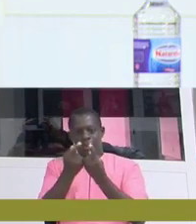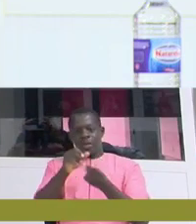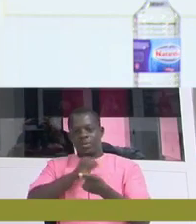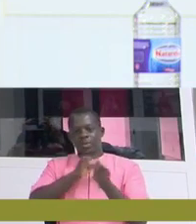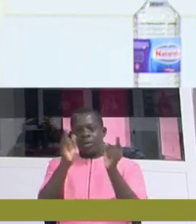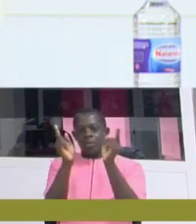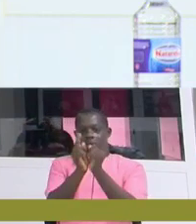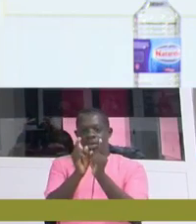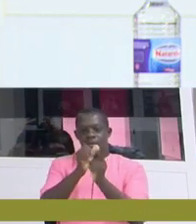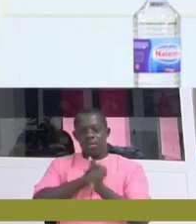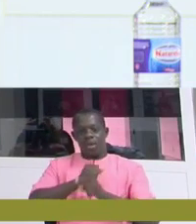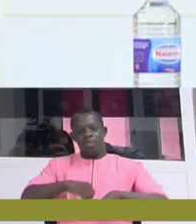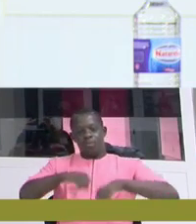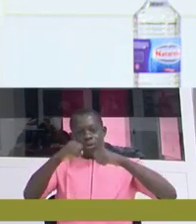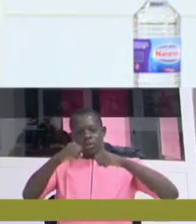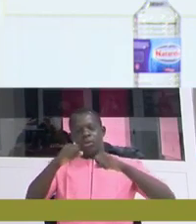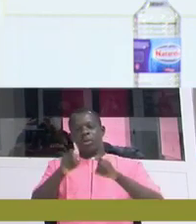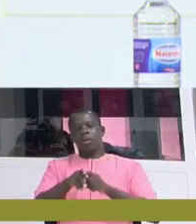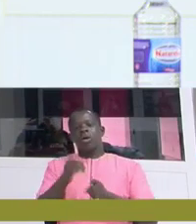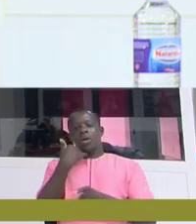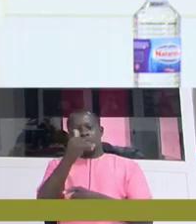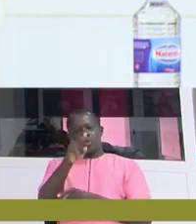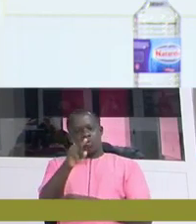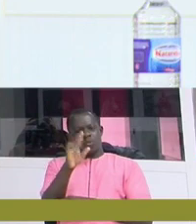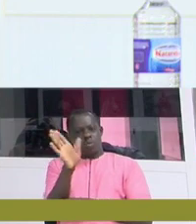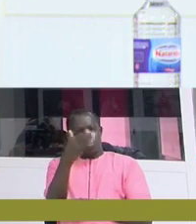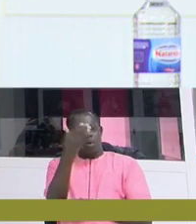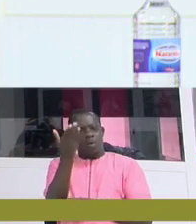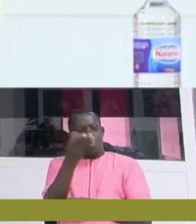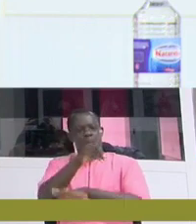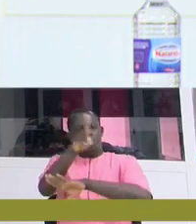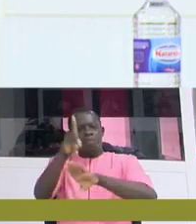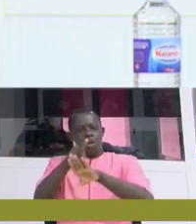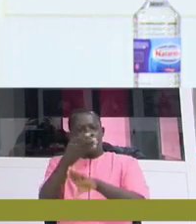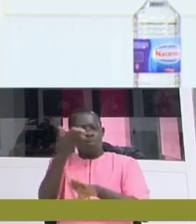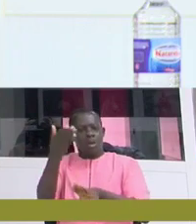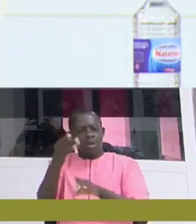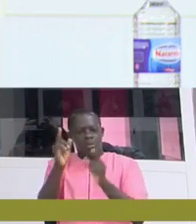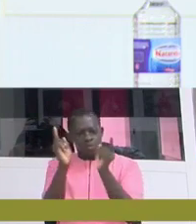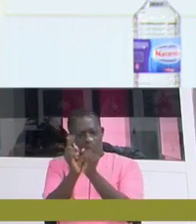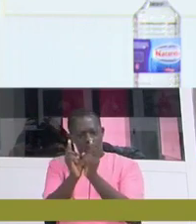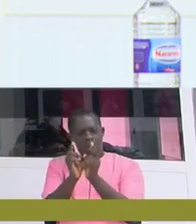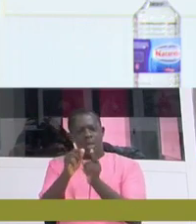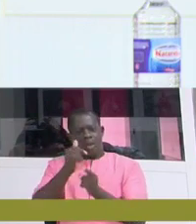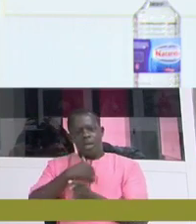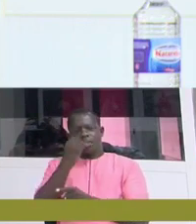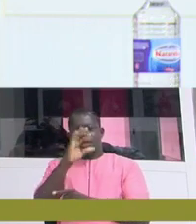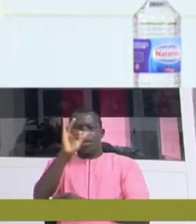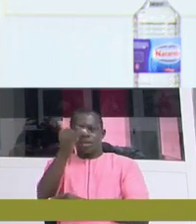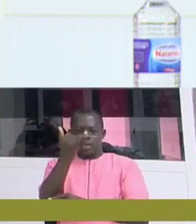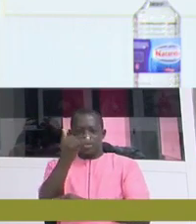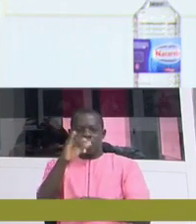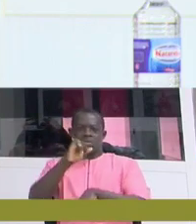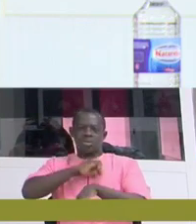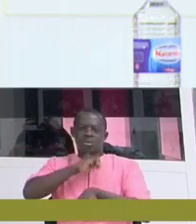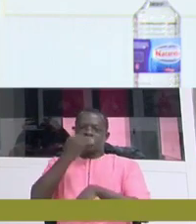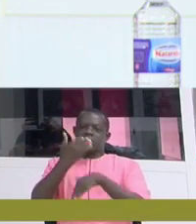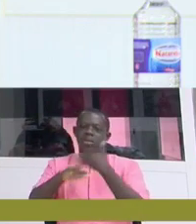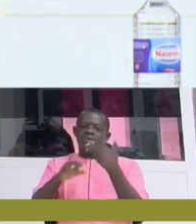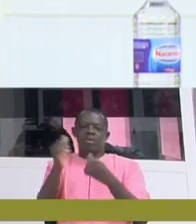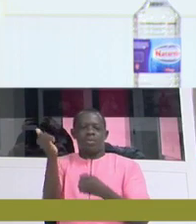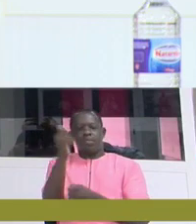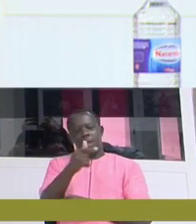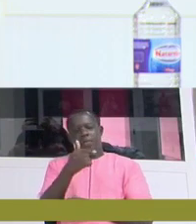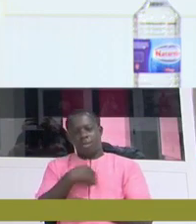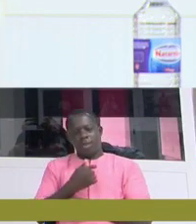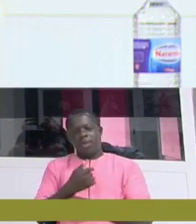boss, he asked me where you went. Did you see him? I said, yes, I saw him. But he said he would not pay me.